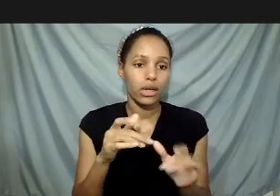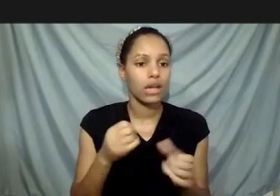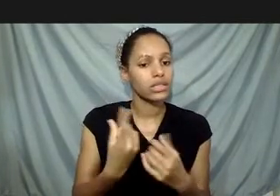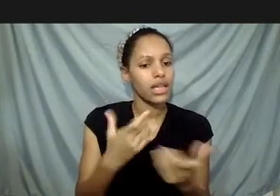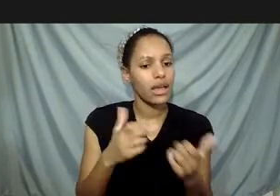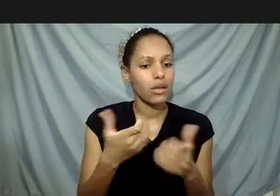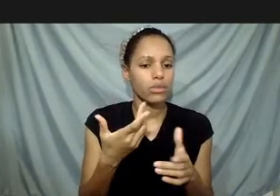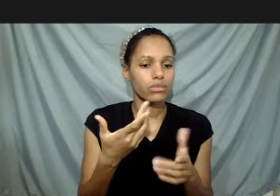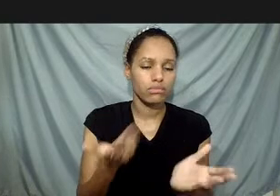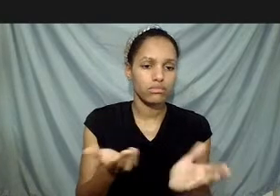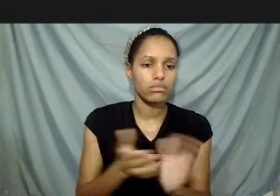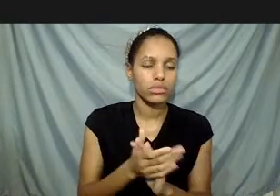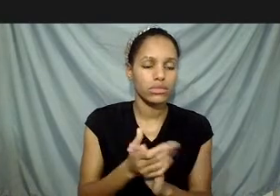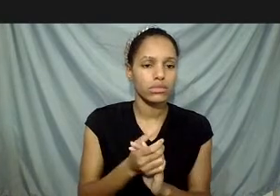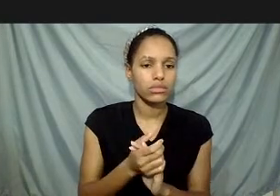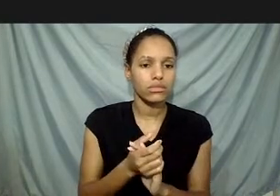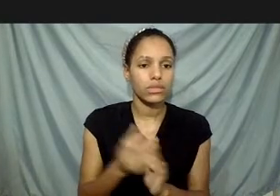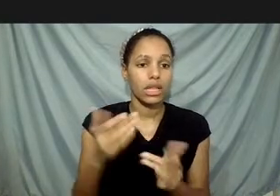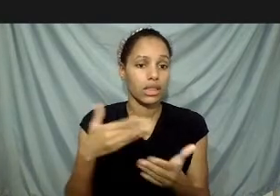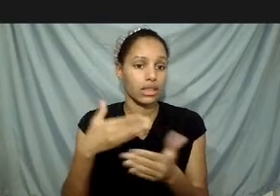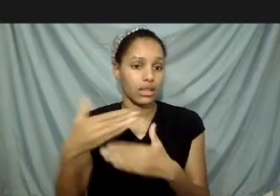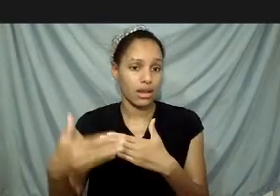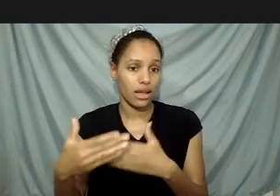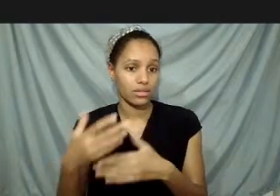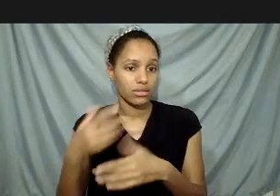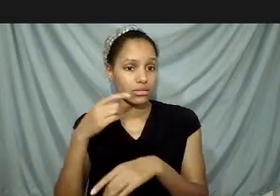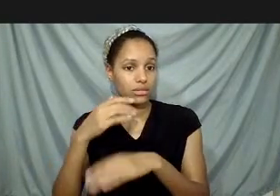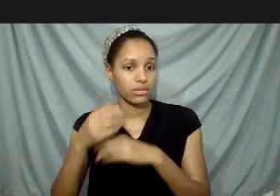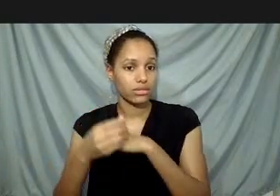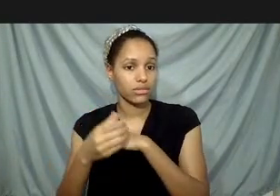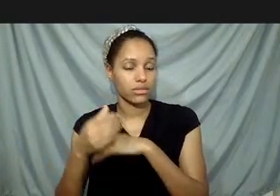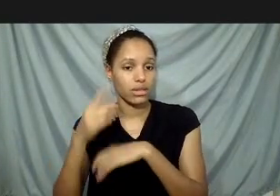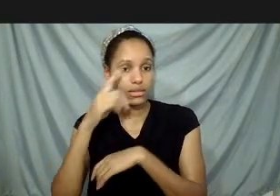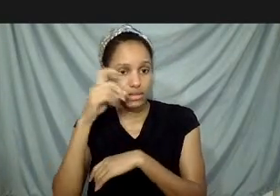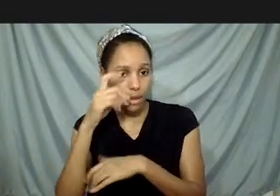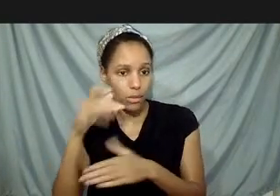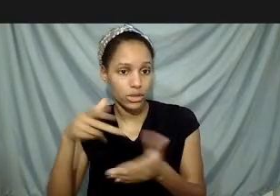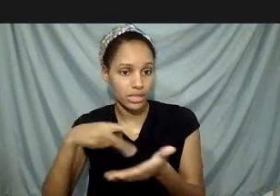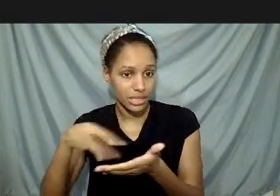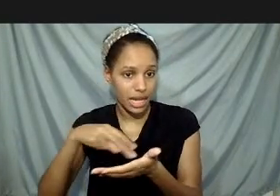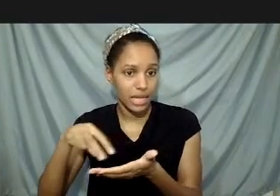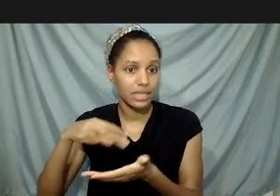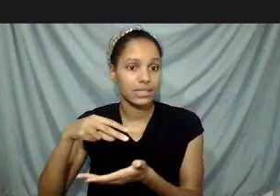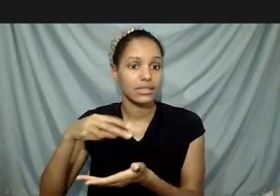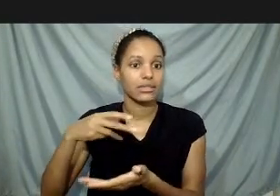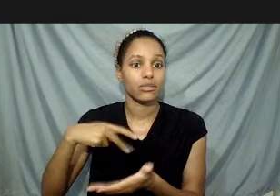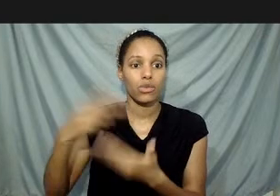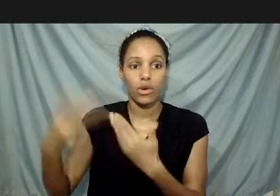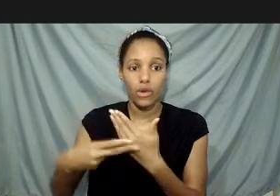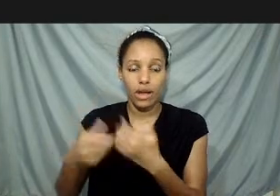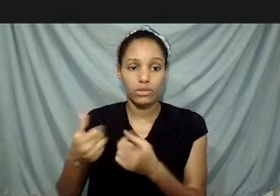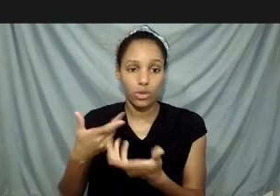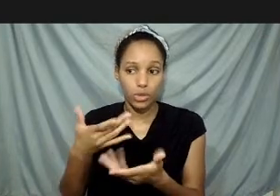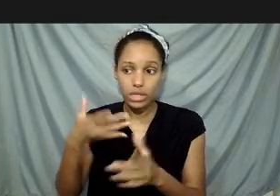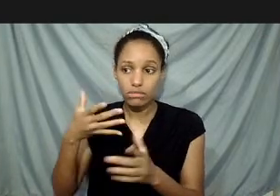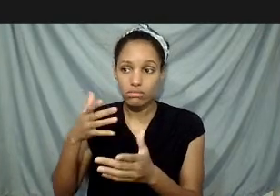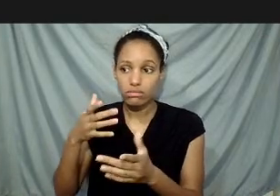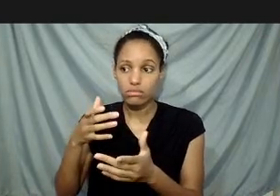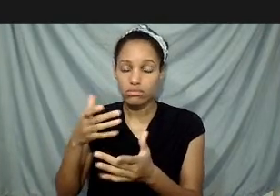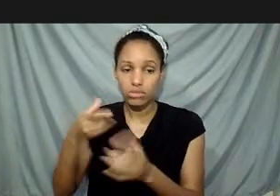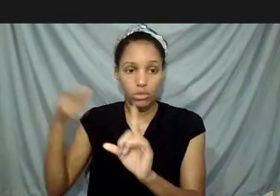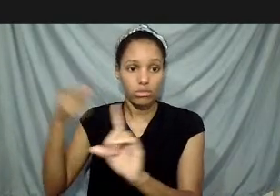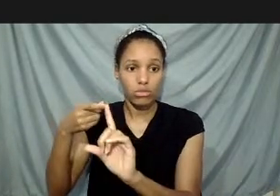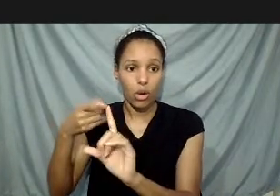Then our next program was our Summer Dance Intensive, and we set our goals for that, and we happened to exceed our goals. So we were very, very